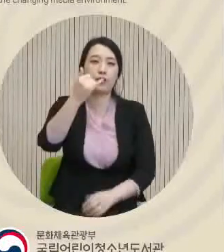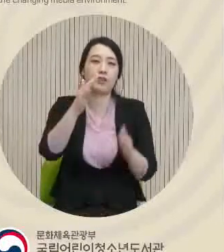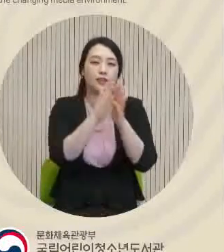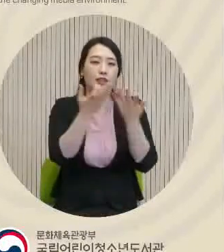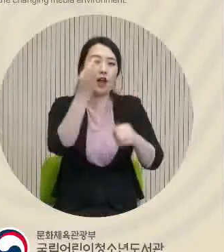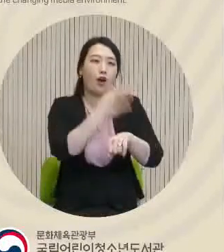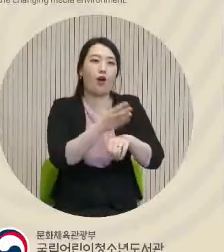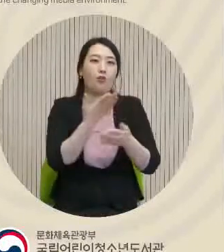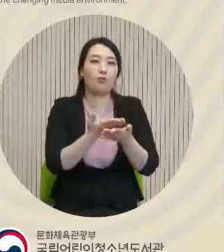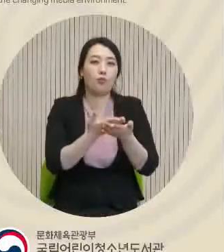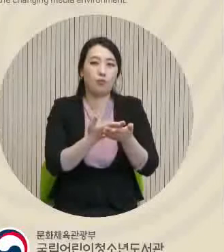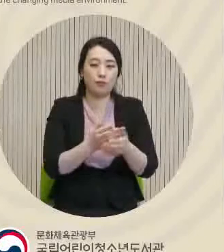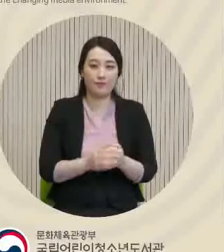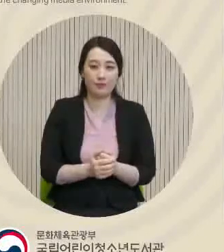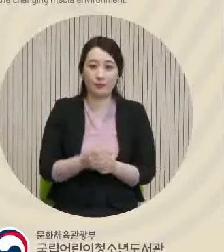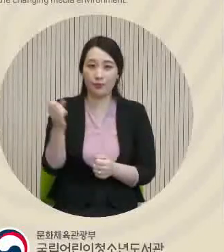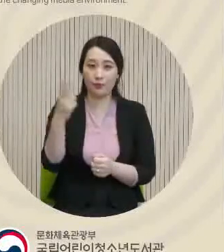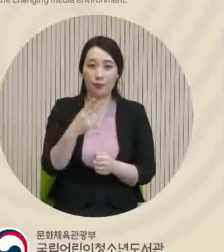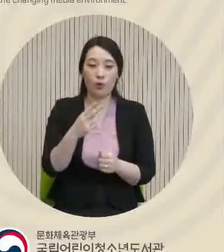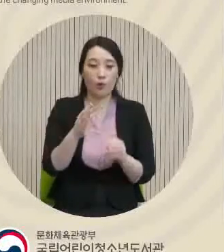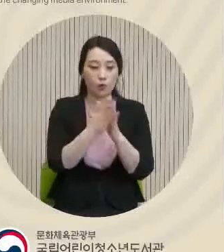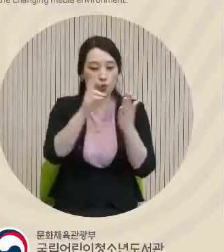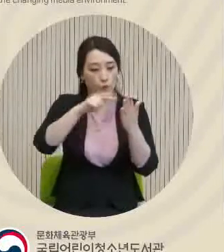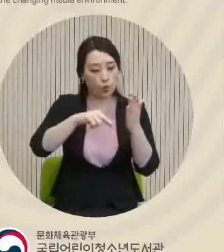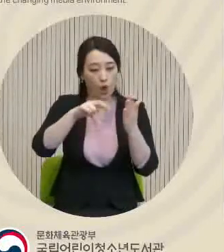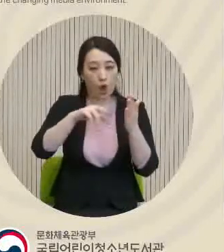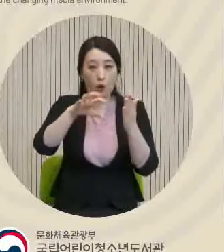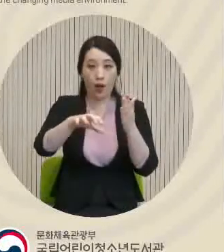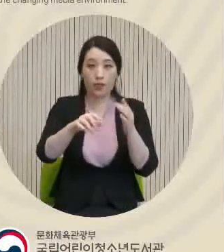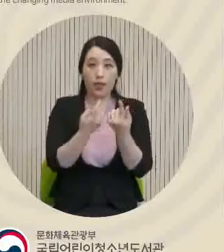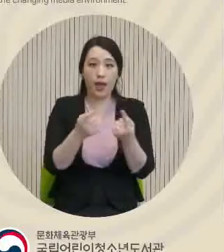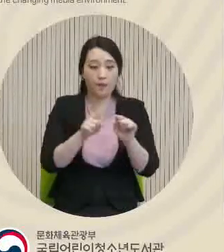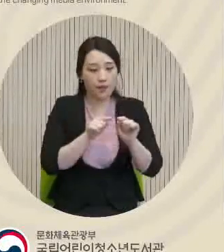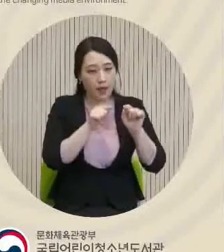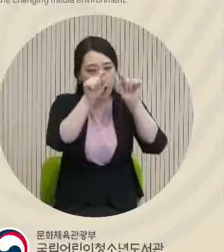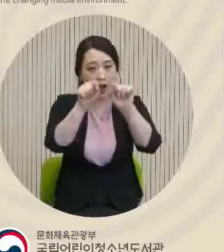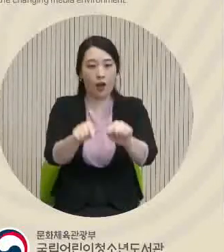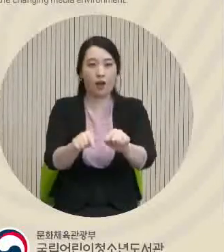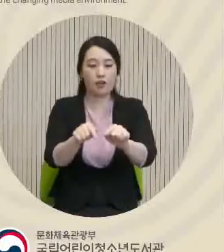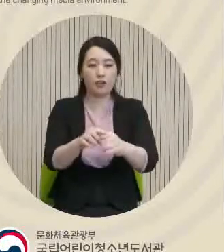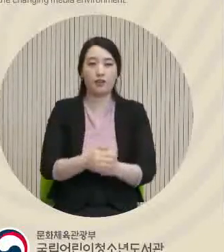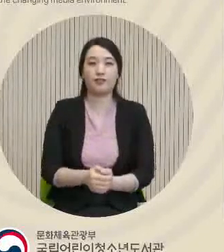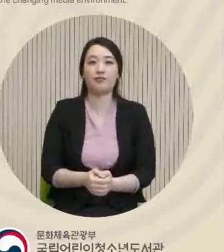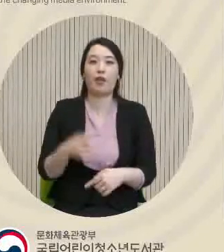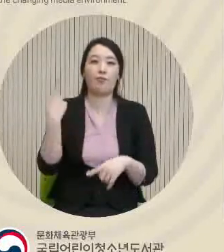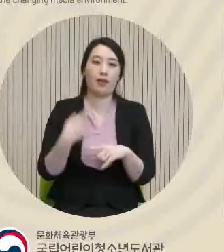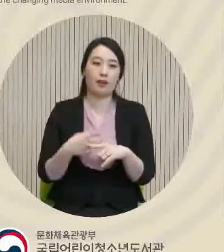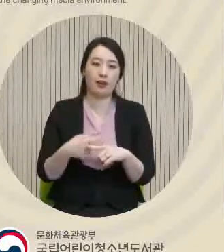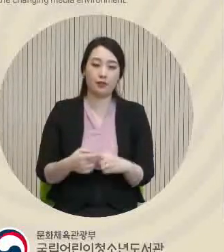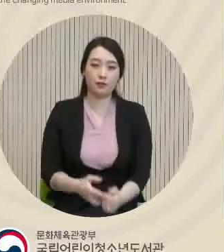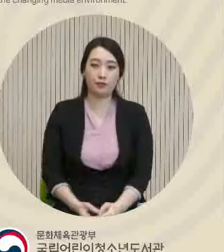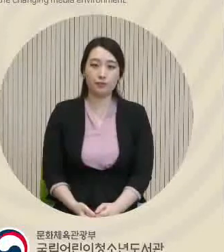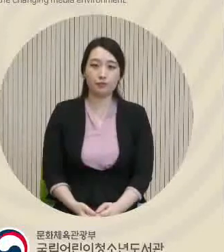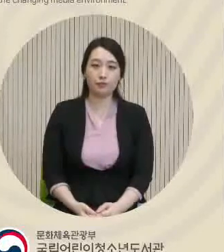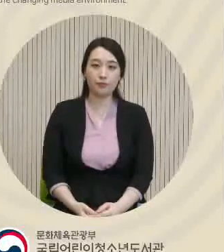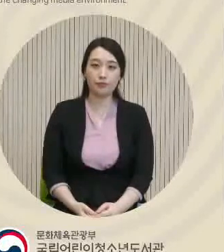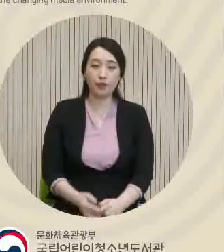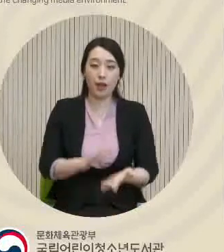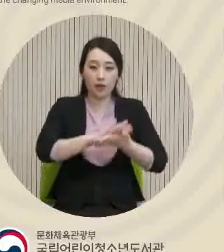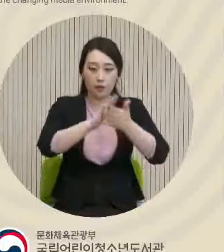for the books, and they want their parents to buy more books. And these are the things that we have to keep in mind.